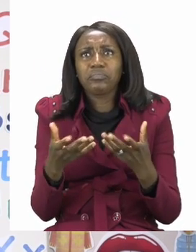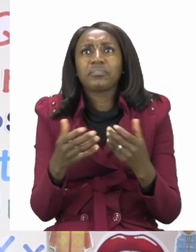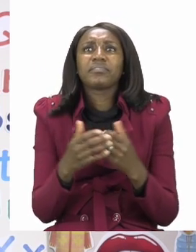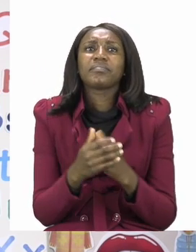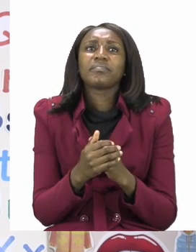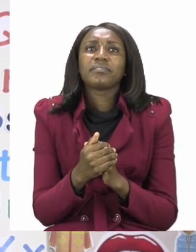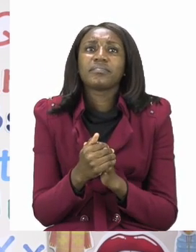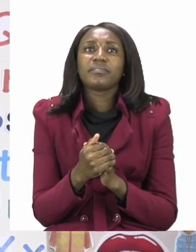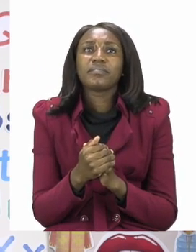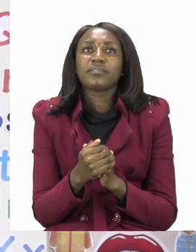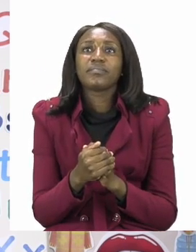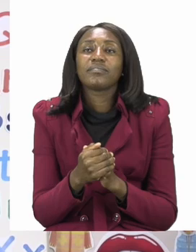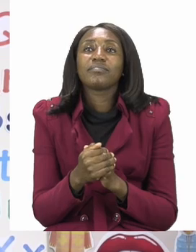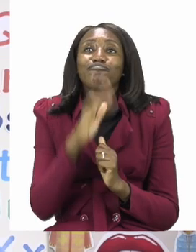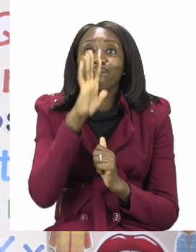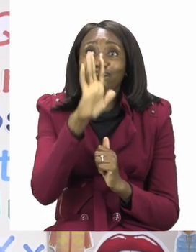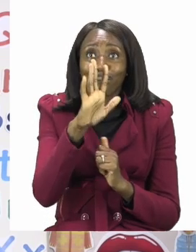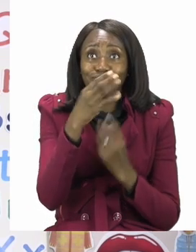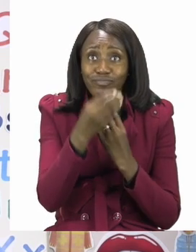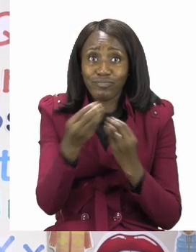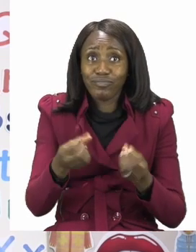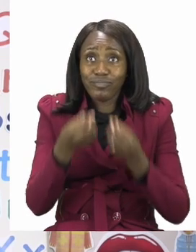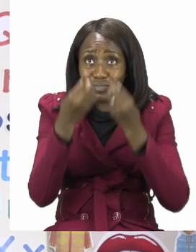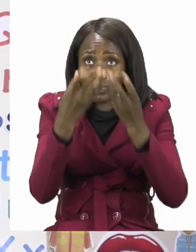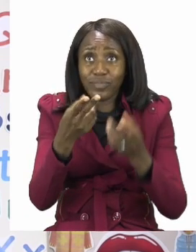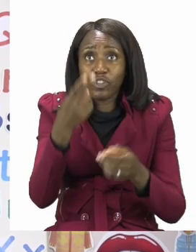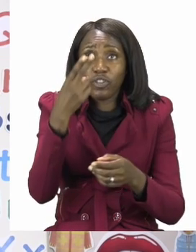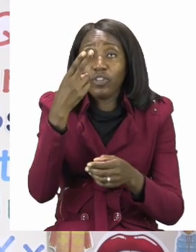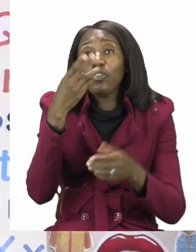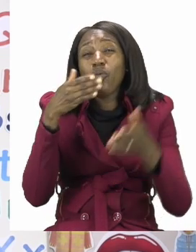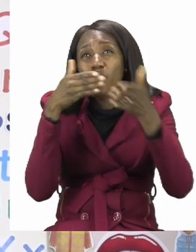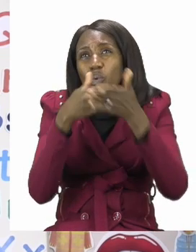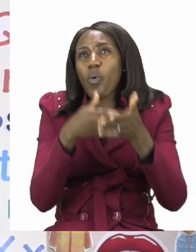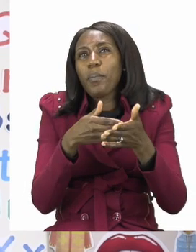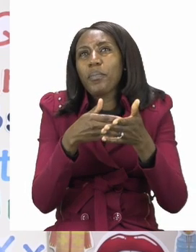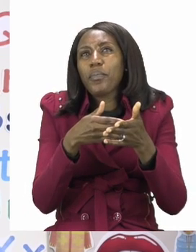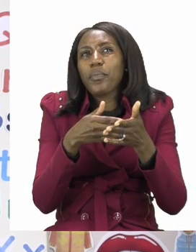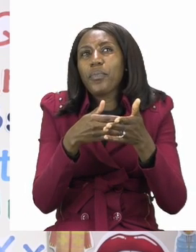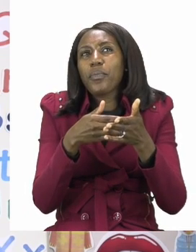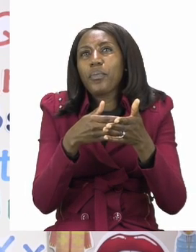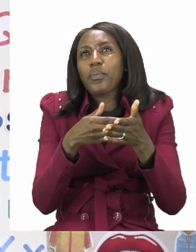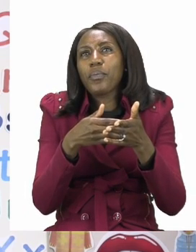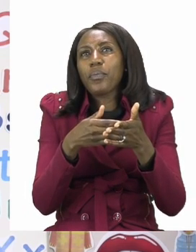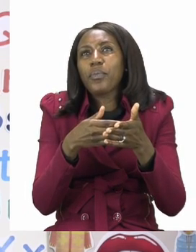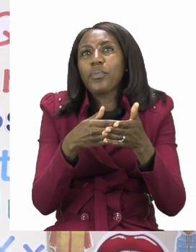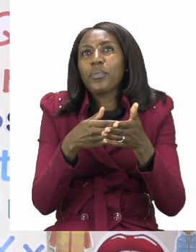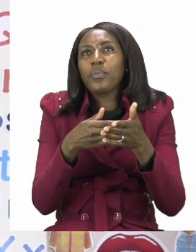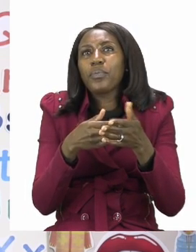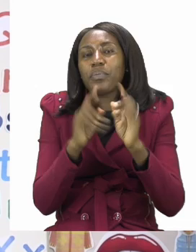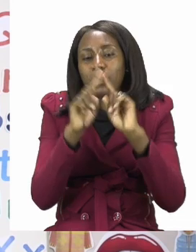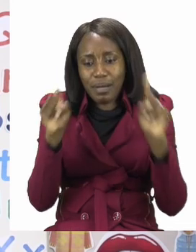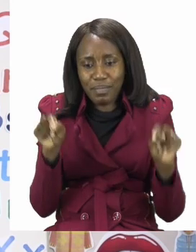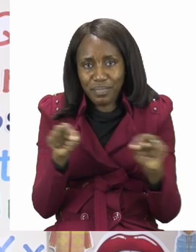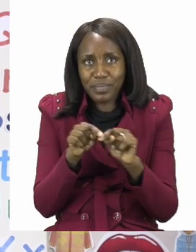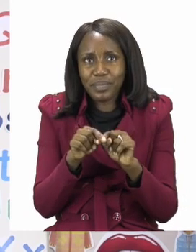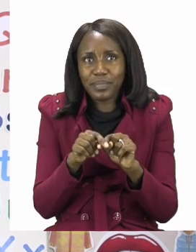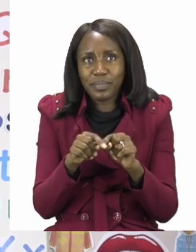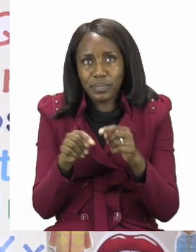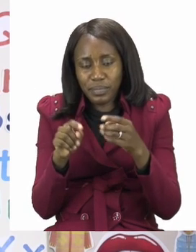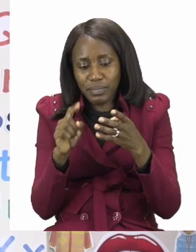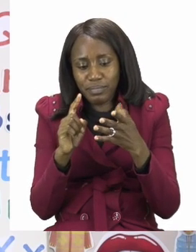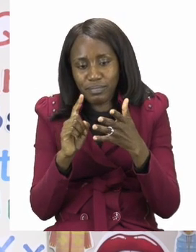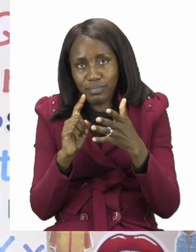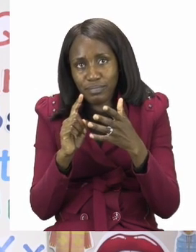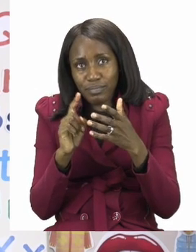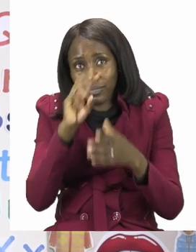that 5 children brought no stopping signs or stop signs. Then we know